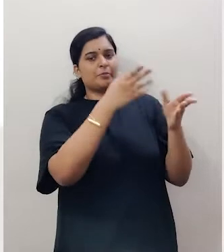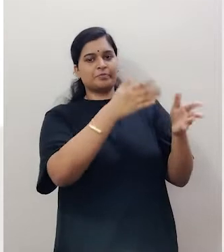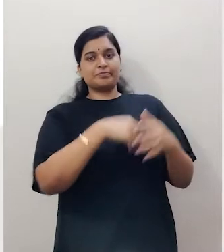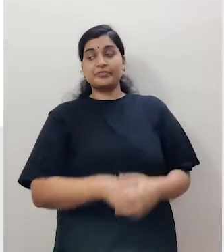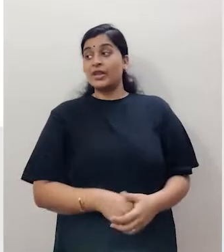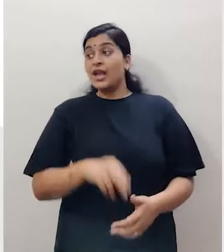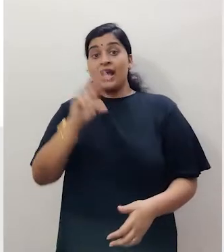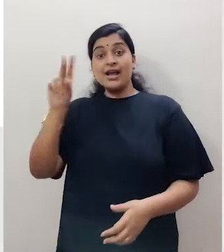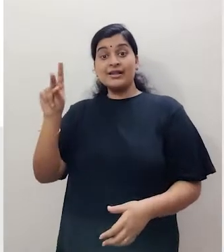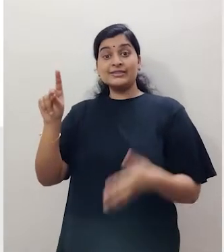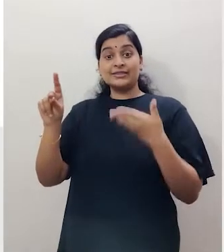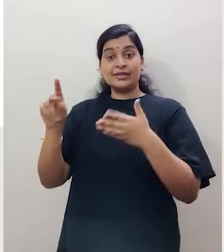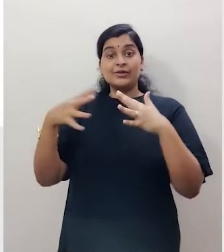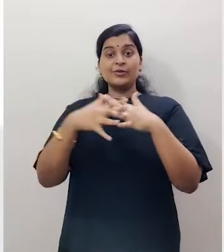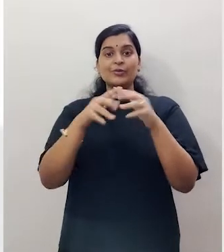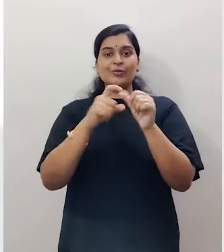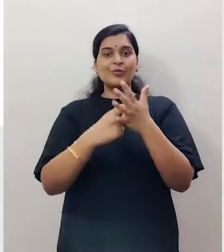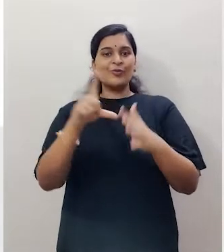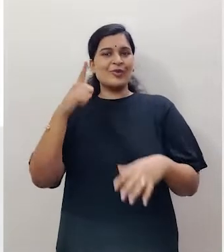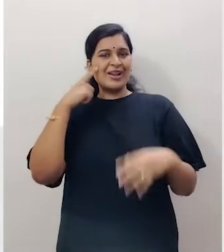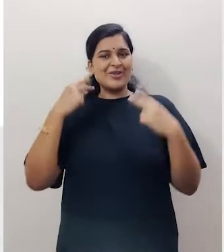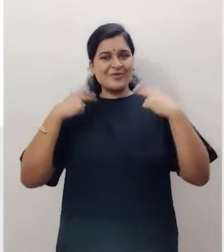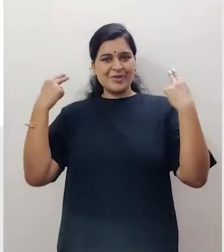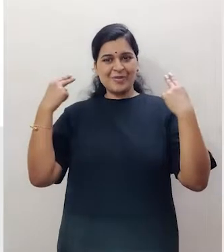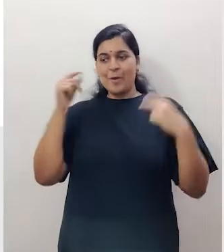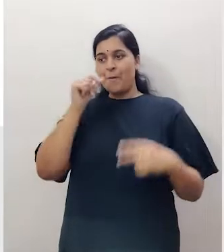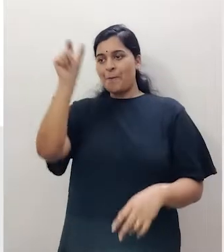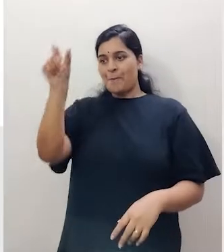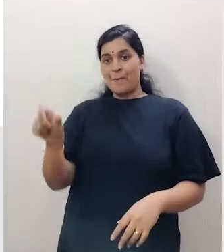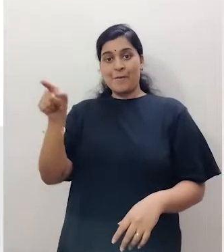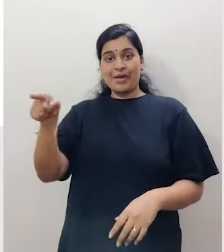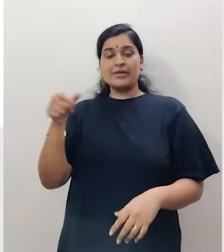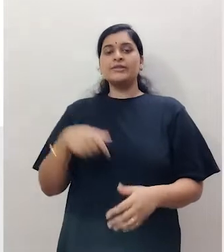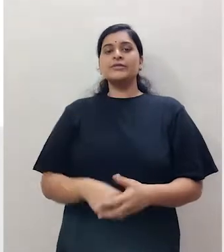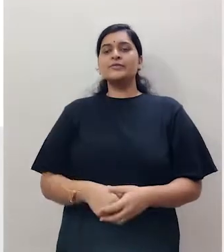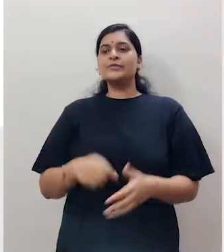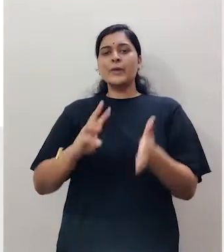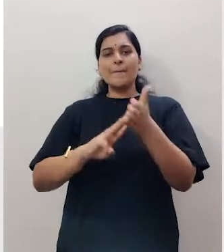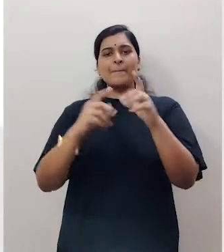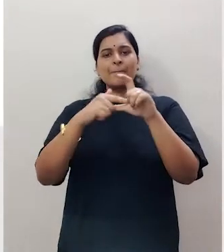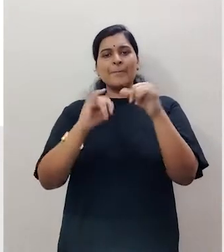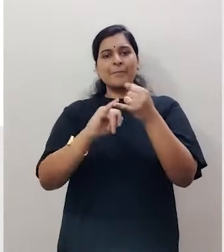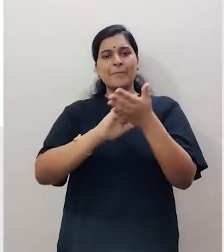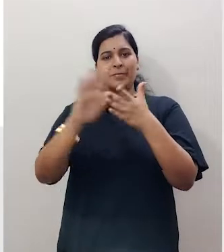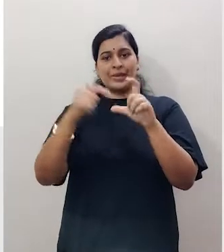a painting by Warli artist Jivya Soma Mashe from the collection of Map Bangalore.